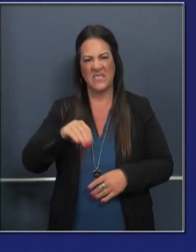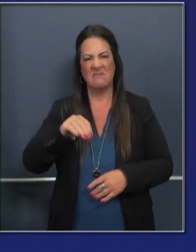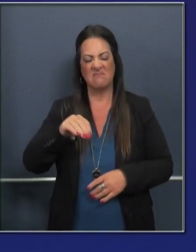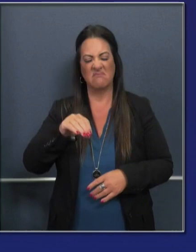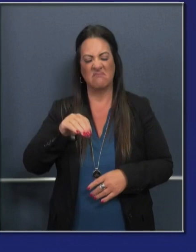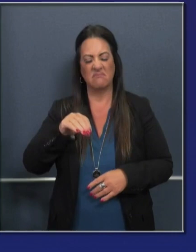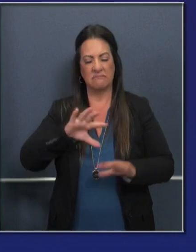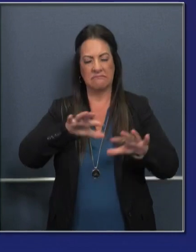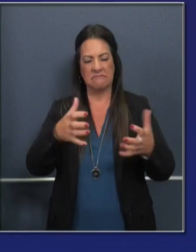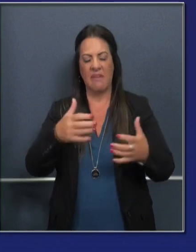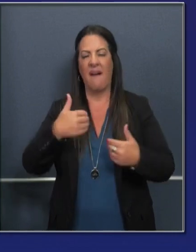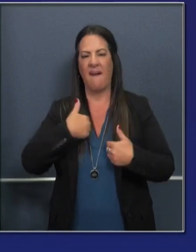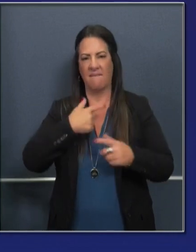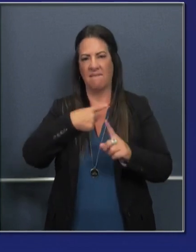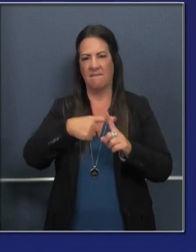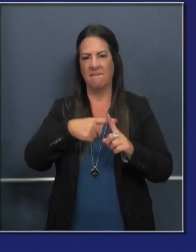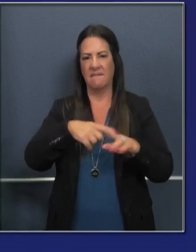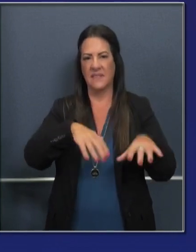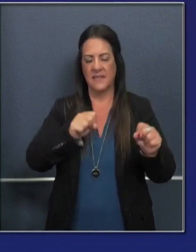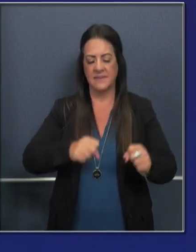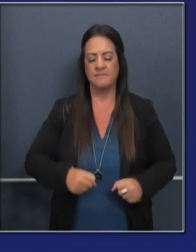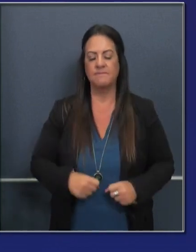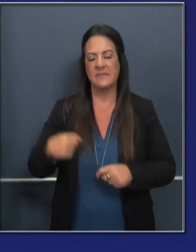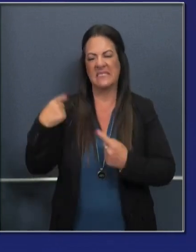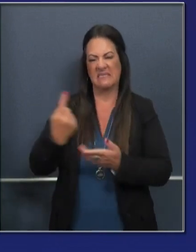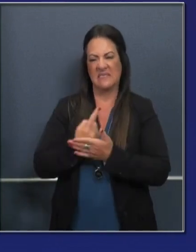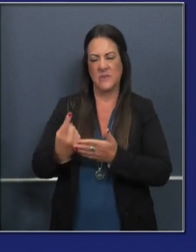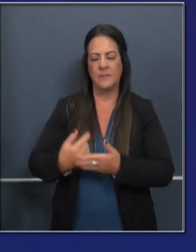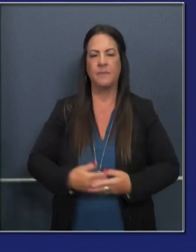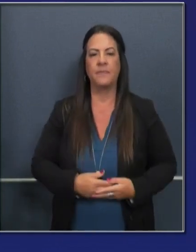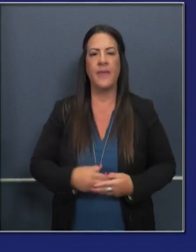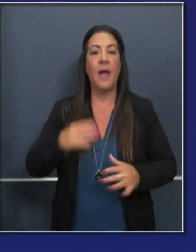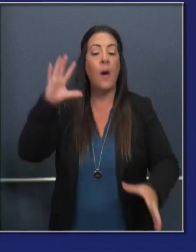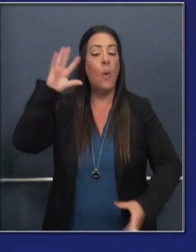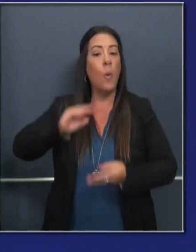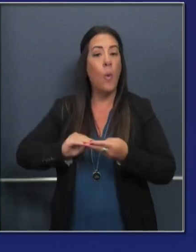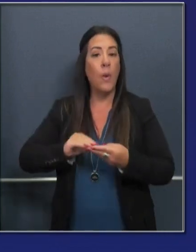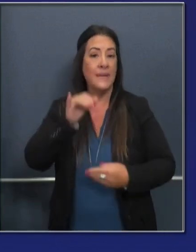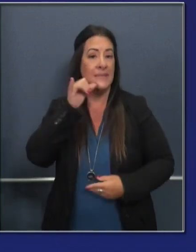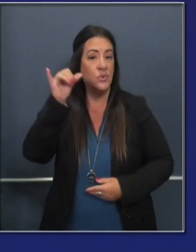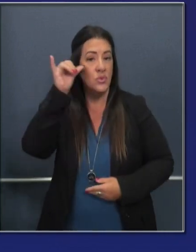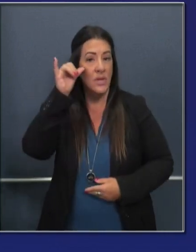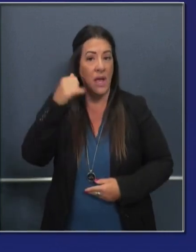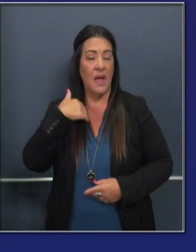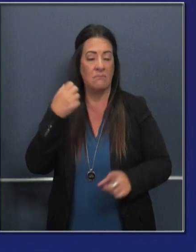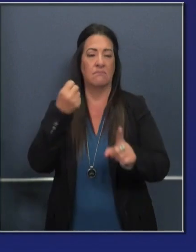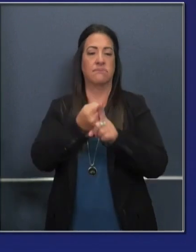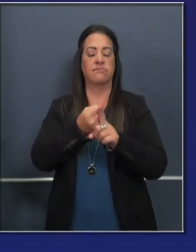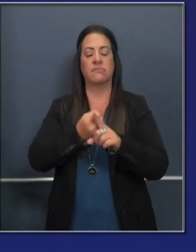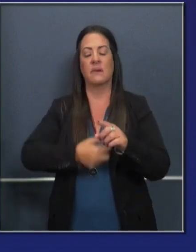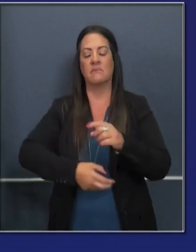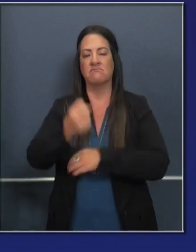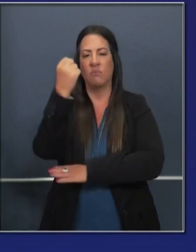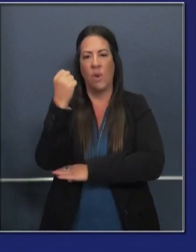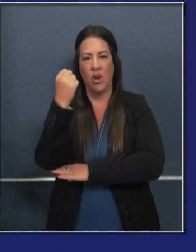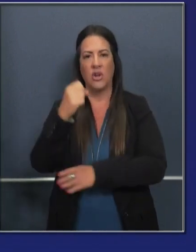5.6% in the last 7 days. Total number of cases, yesterday we had a record high,